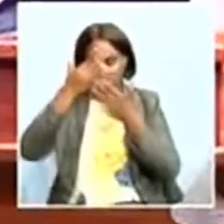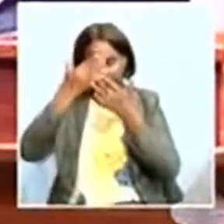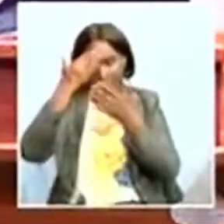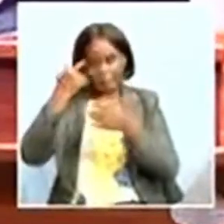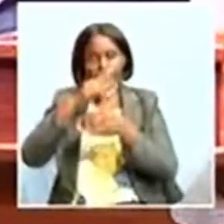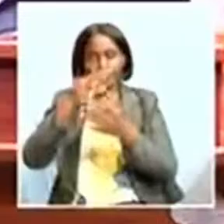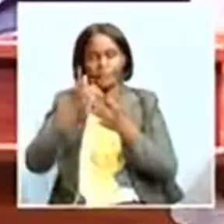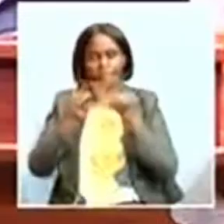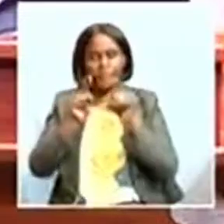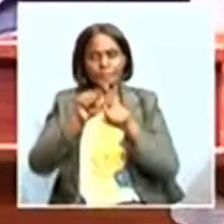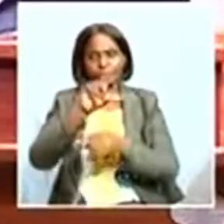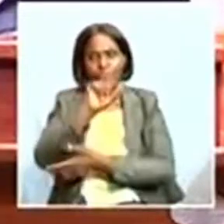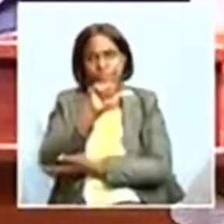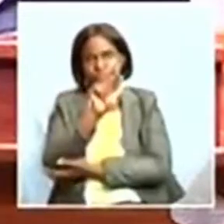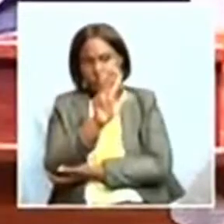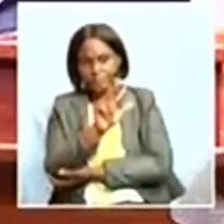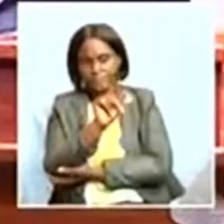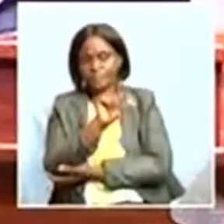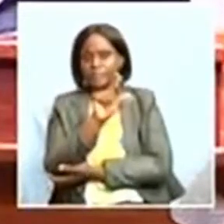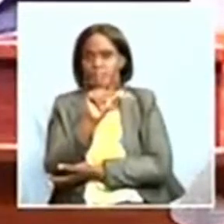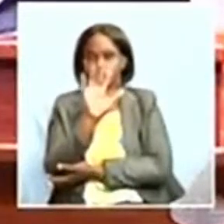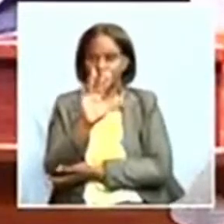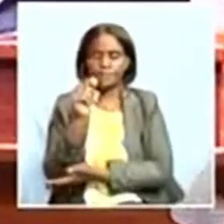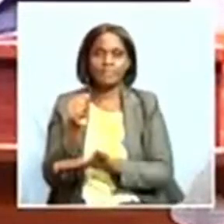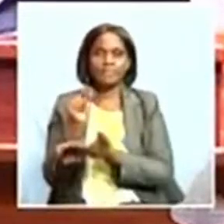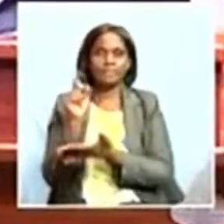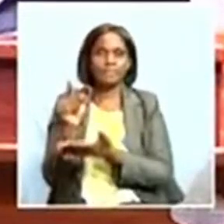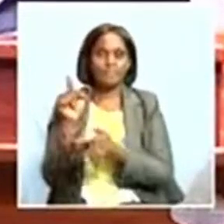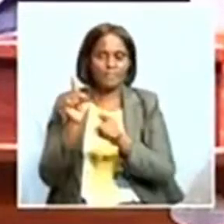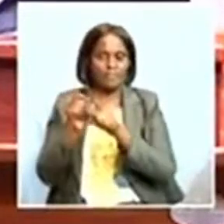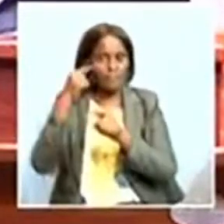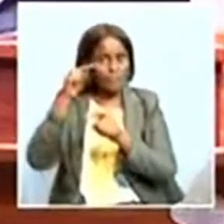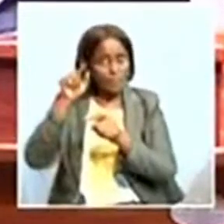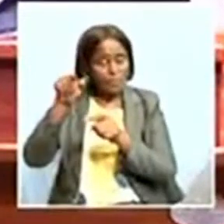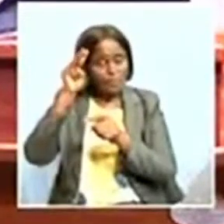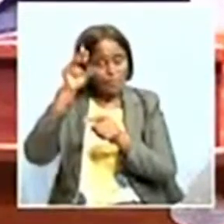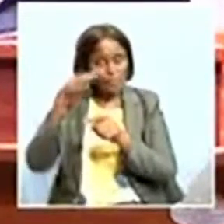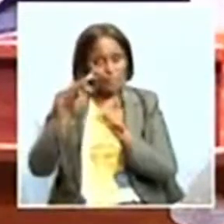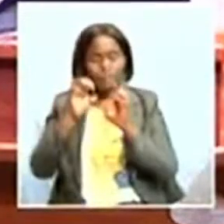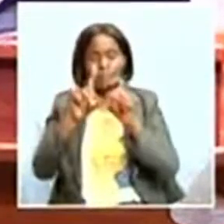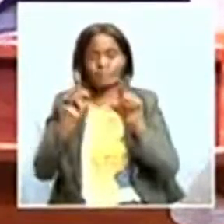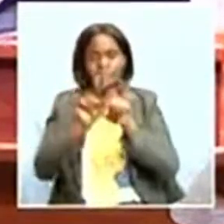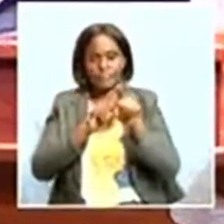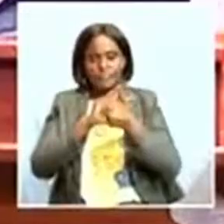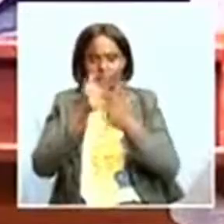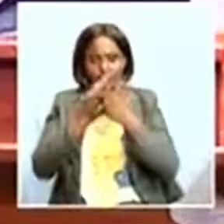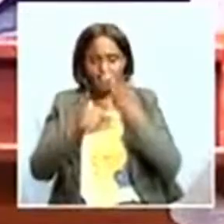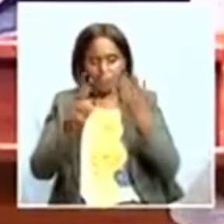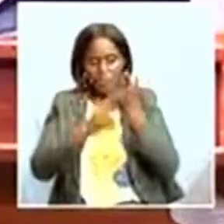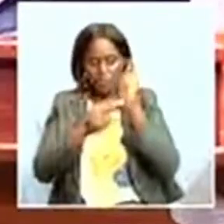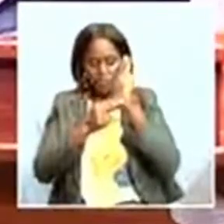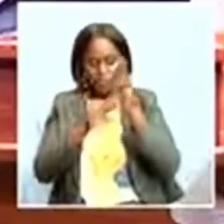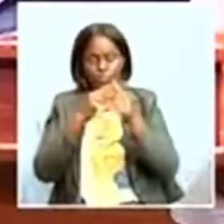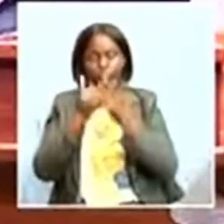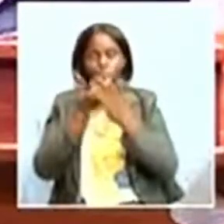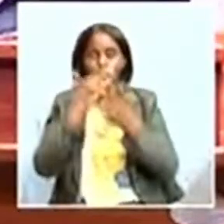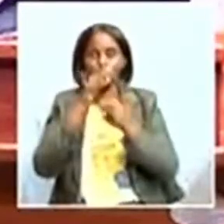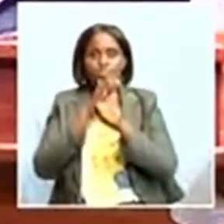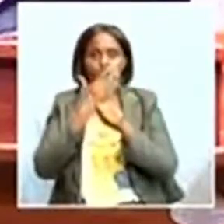all. The 2023 to 2025 budget allocations for the Ministry of Education reflect this